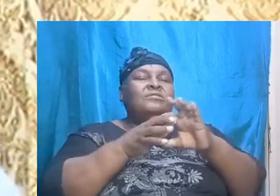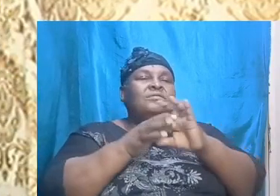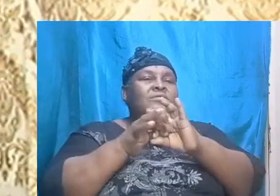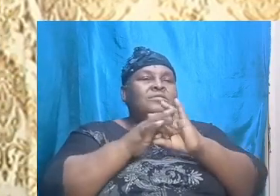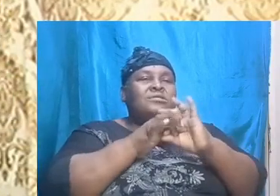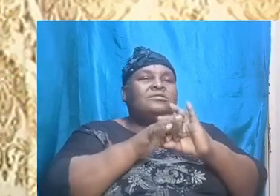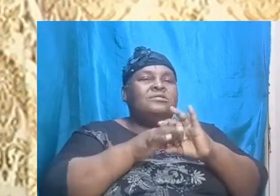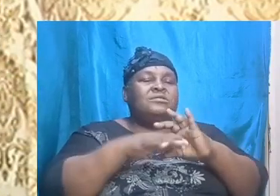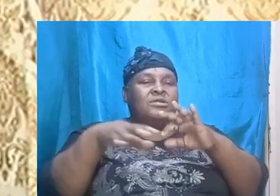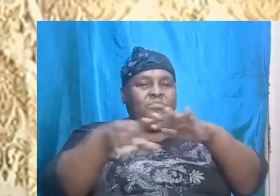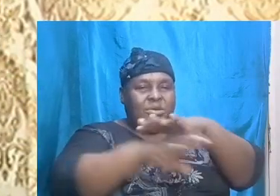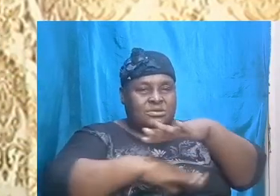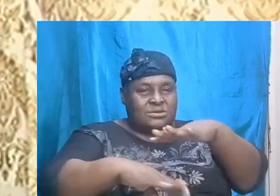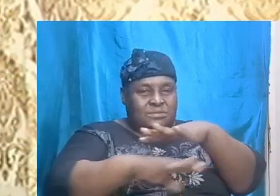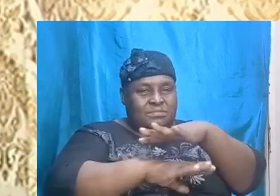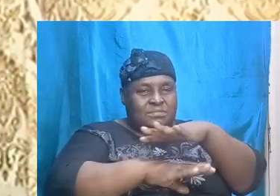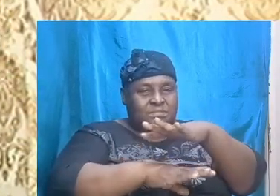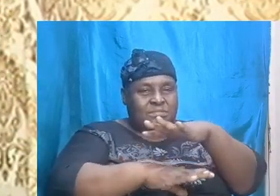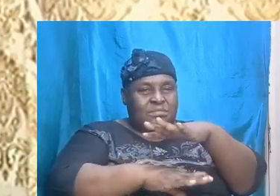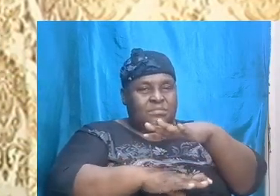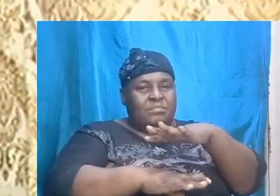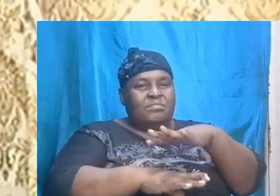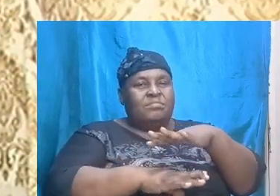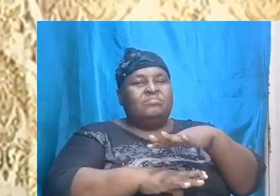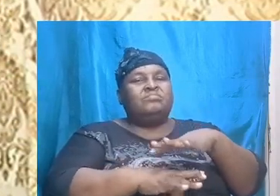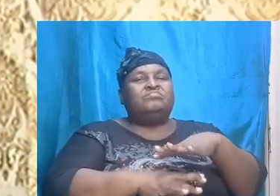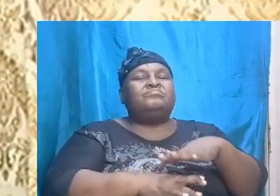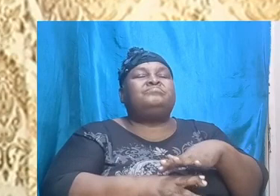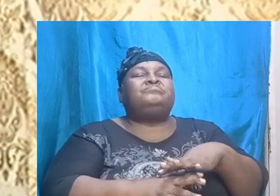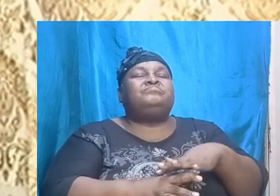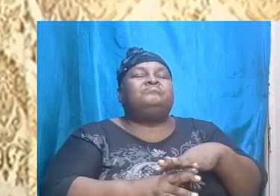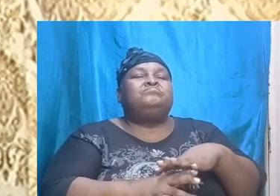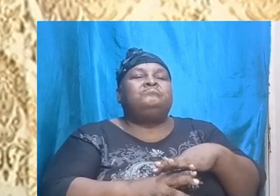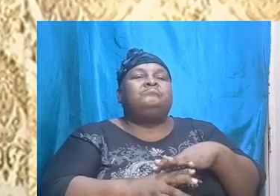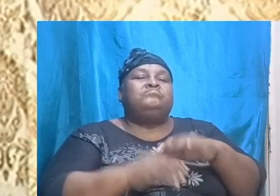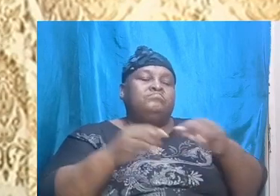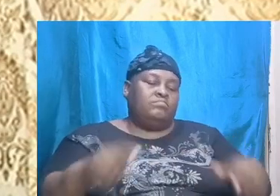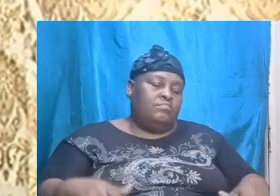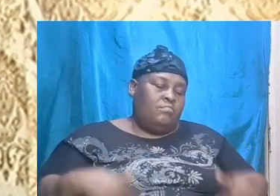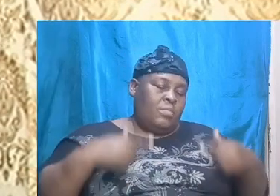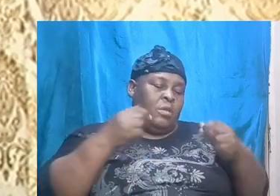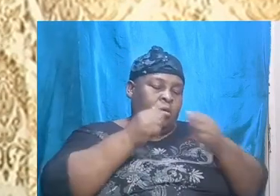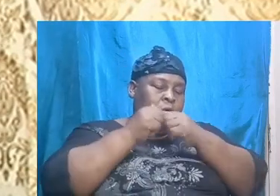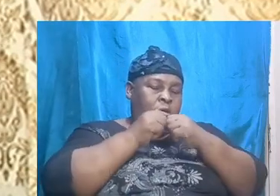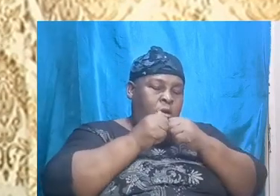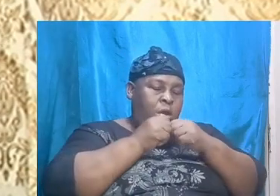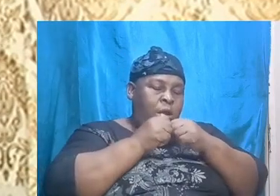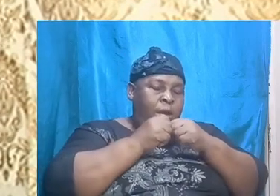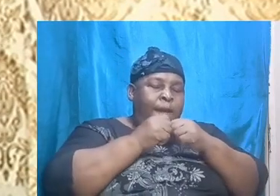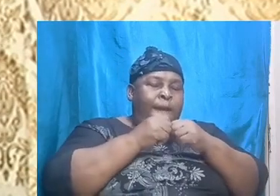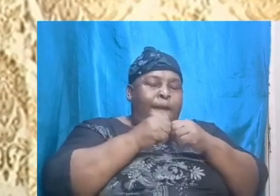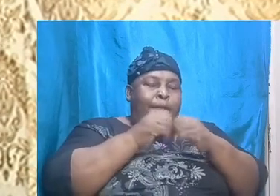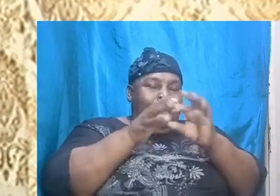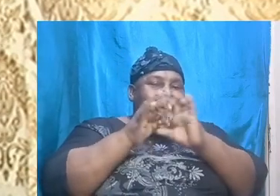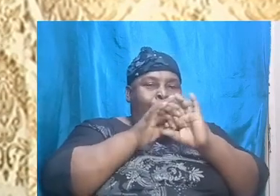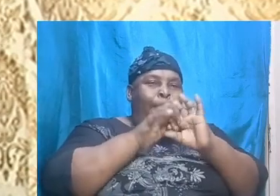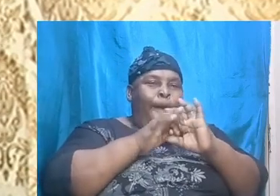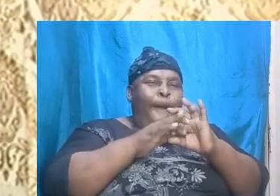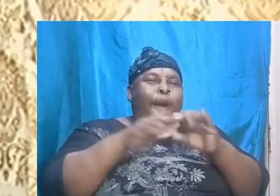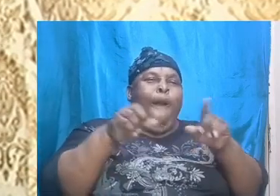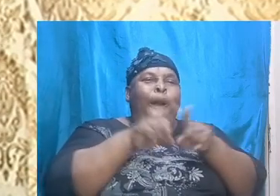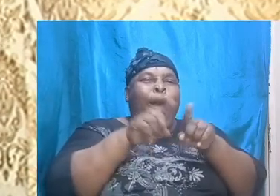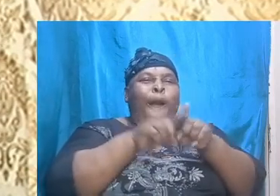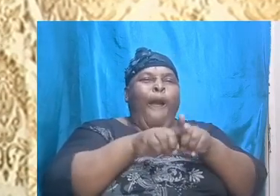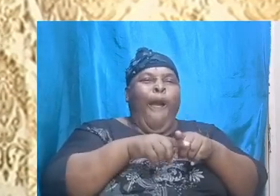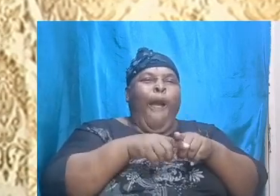head to the bottom. So that's another principle that we can see there. But you must dwell together in unity, for it is like the precious ointment that runs